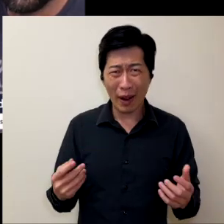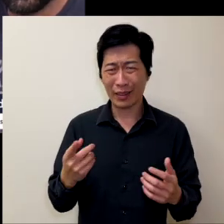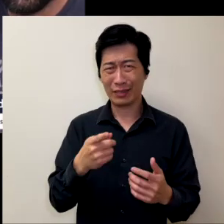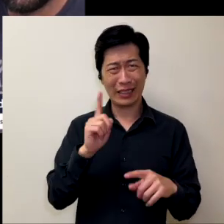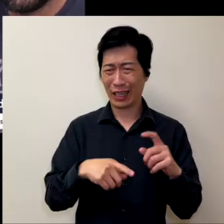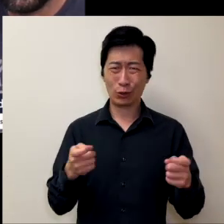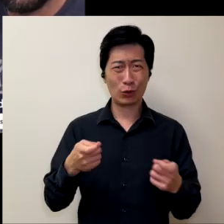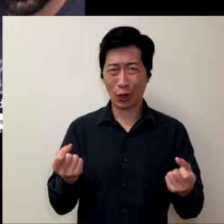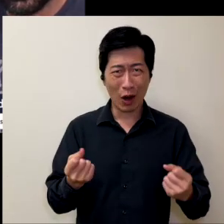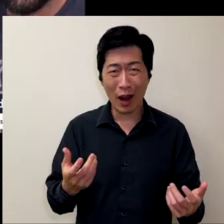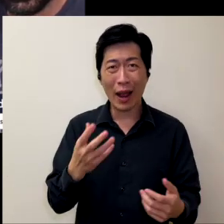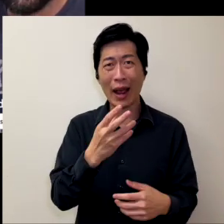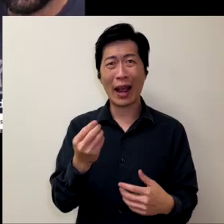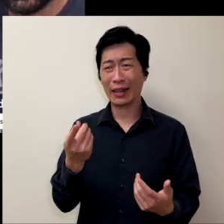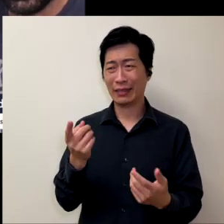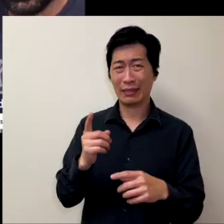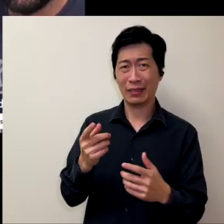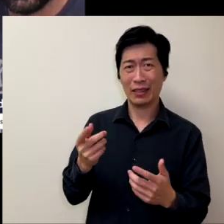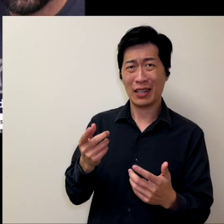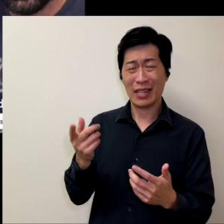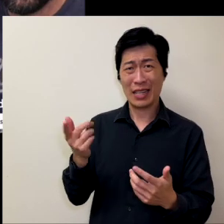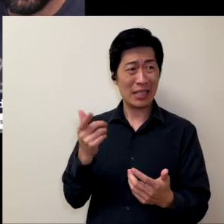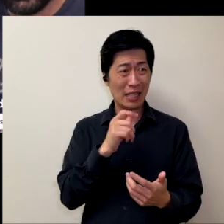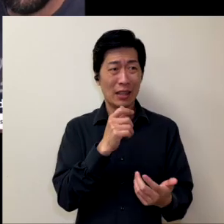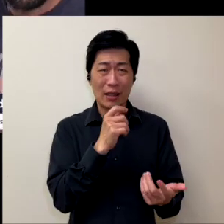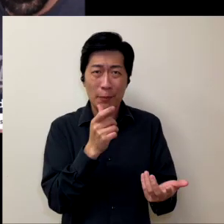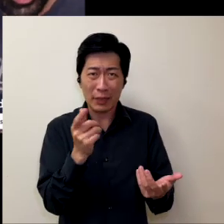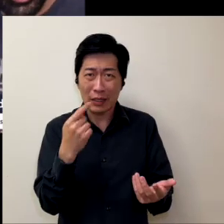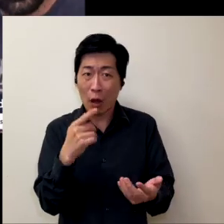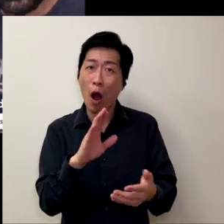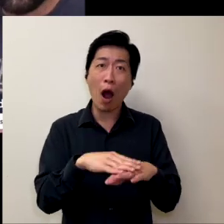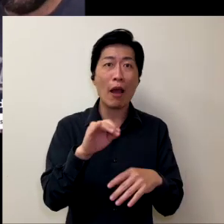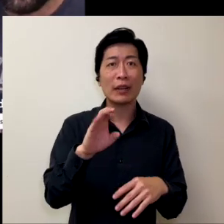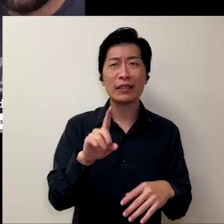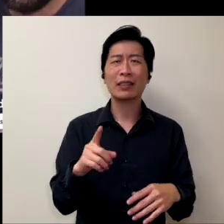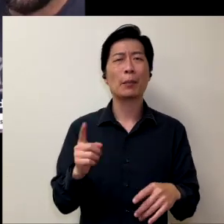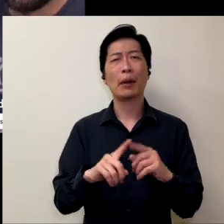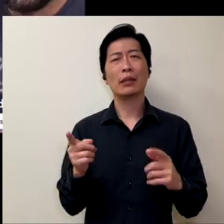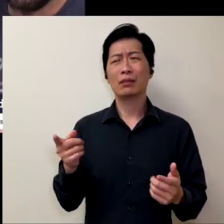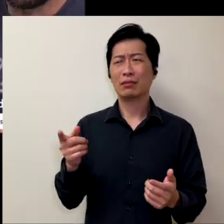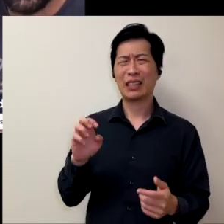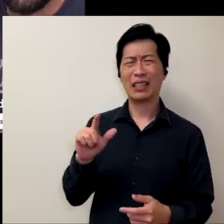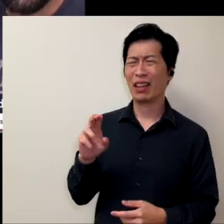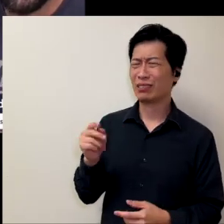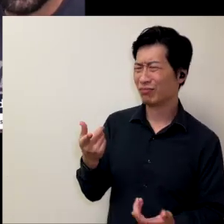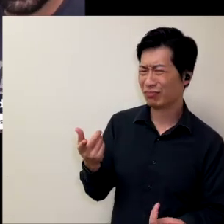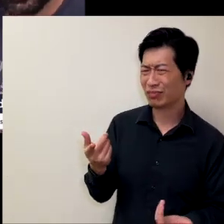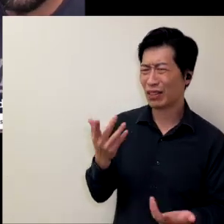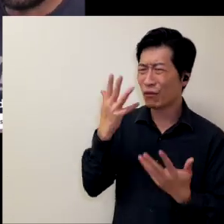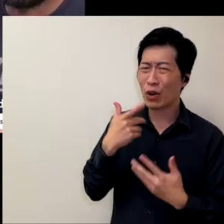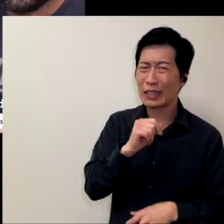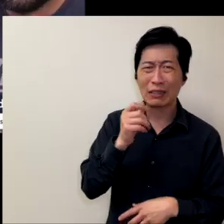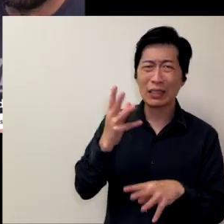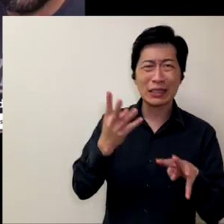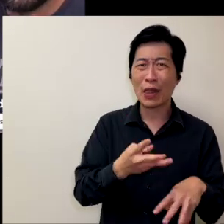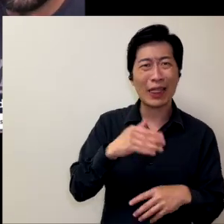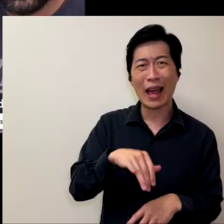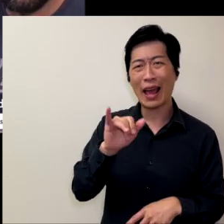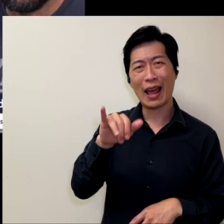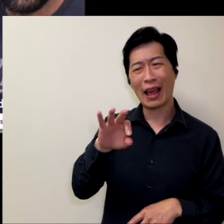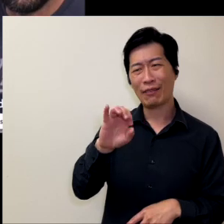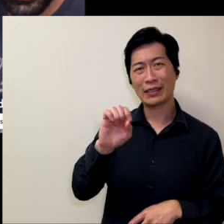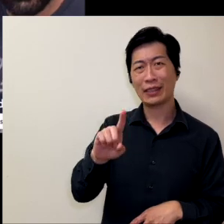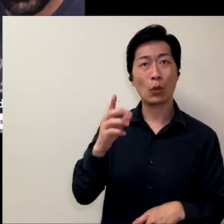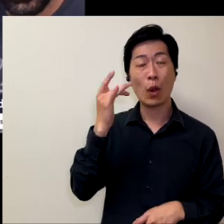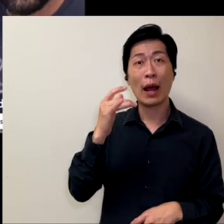confirmed whether FSD, full self-driving, was engaged. And then Elon Musk, the CEO of Tesla, replied to that post saying he was not an FSD. The software had unfortunately